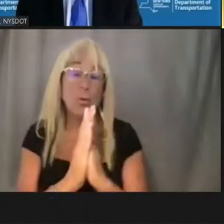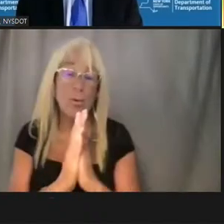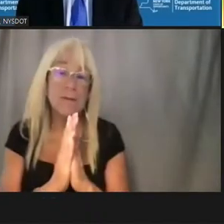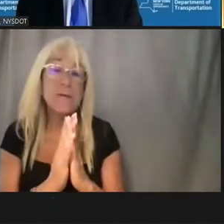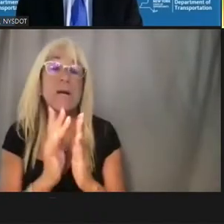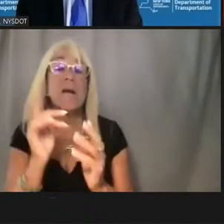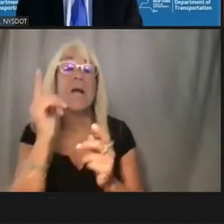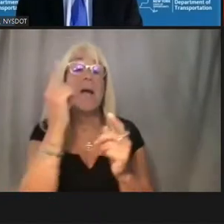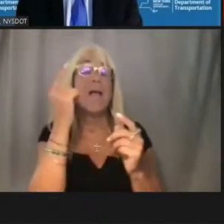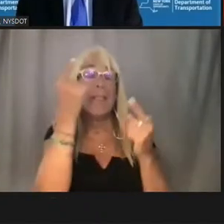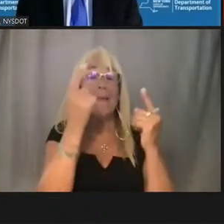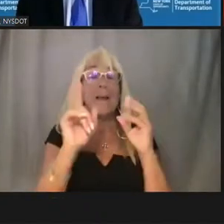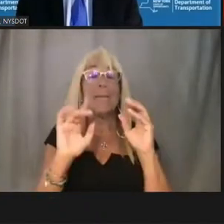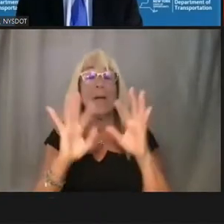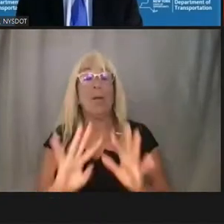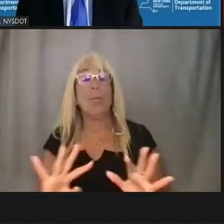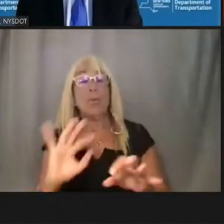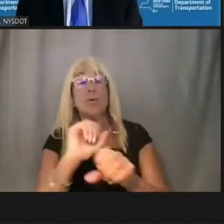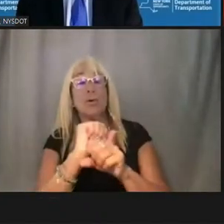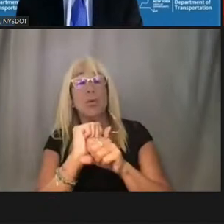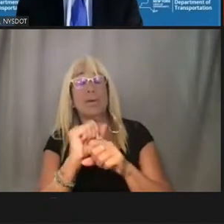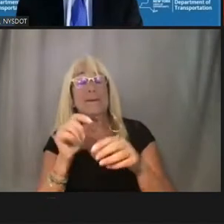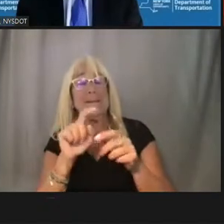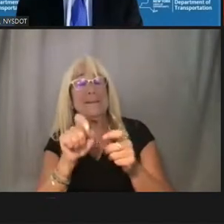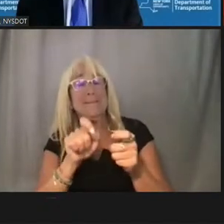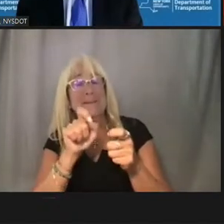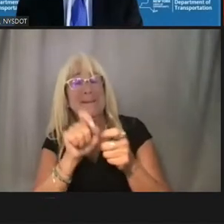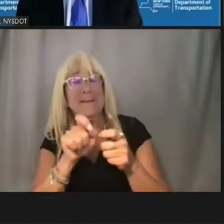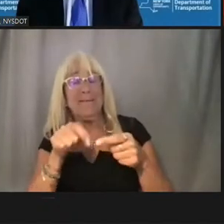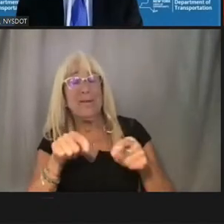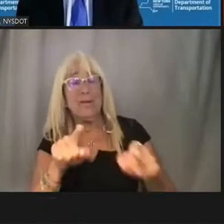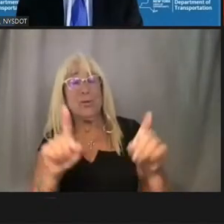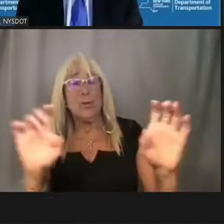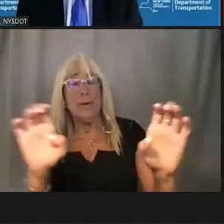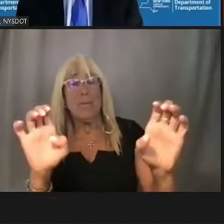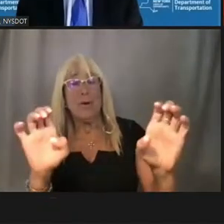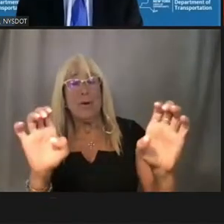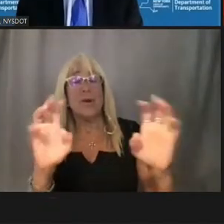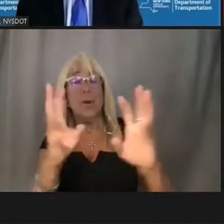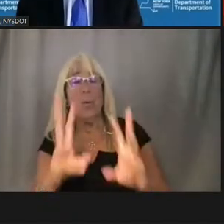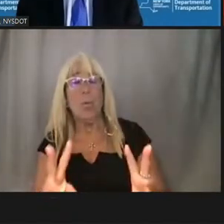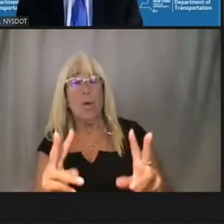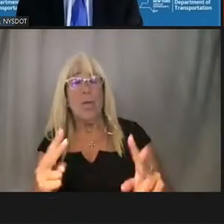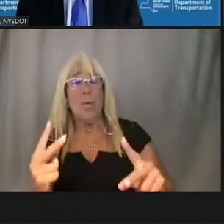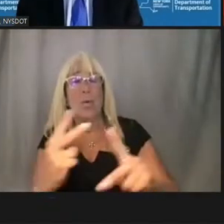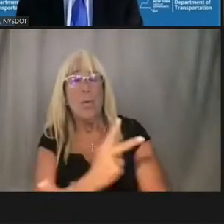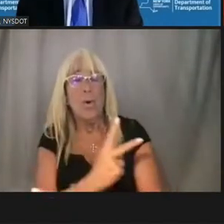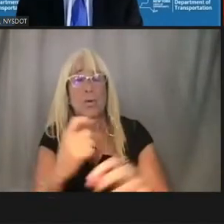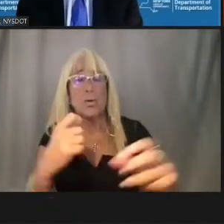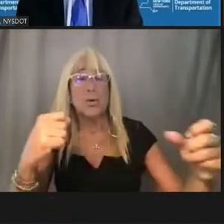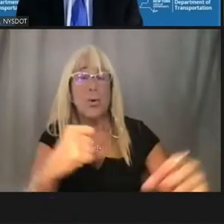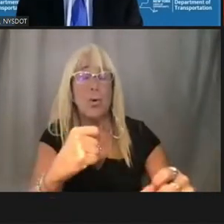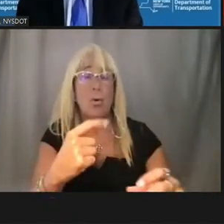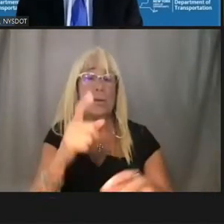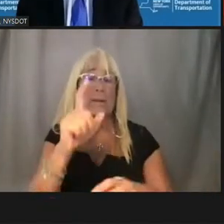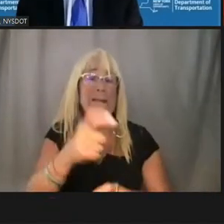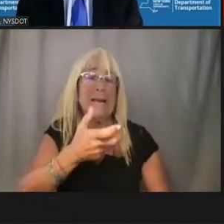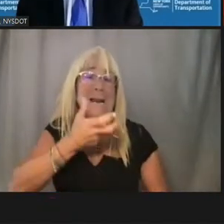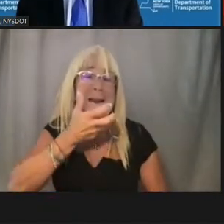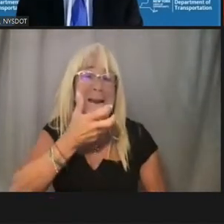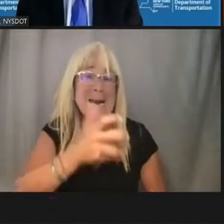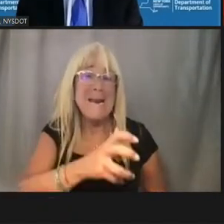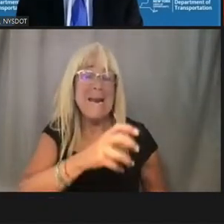our work particularly during emergencies as temperatures become more extreme and deadly and consider exemptions for emergency vehicles and for heating oil